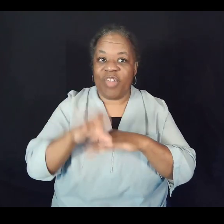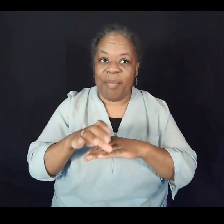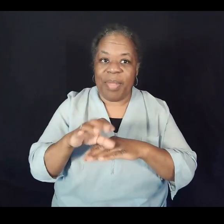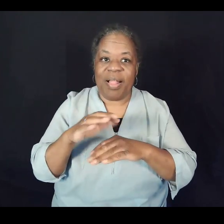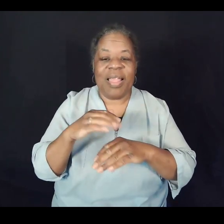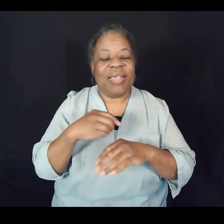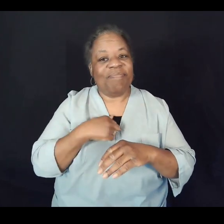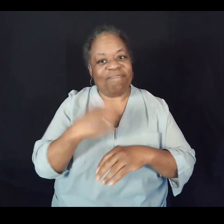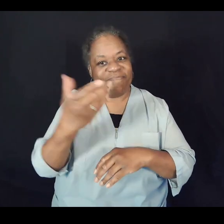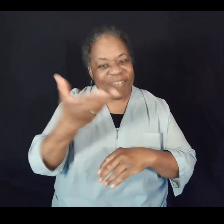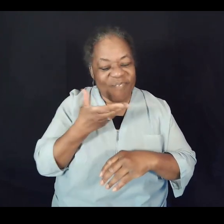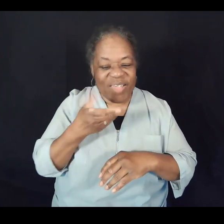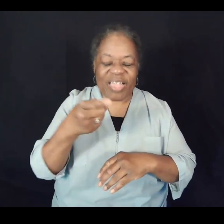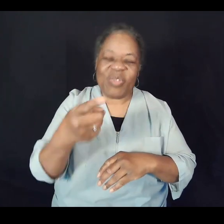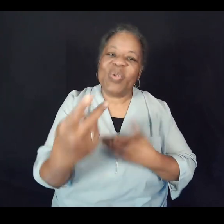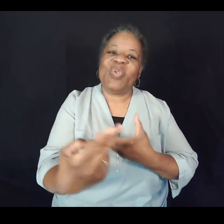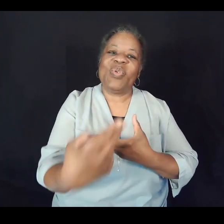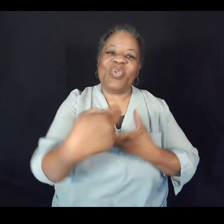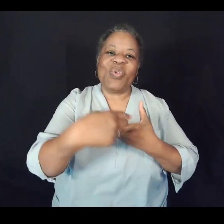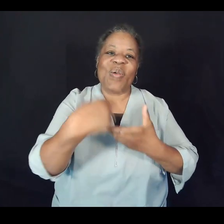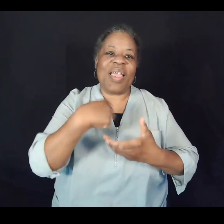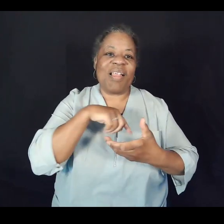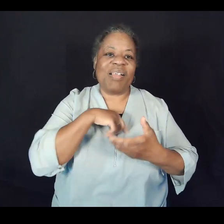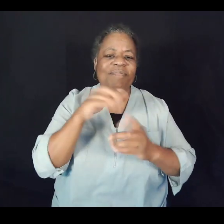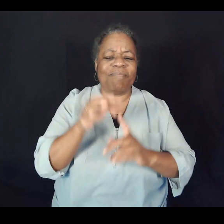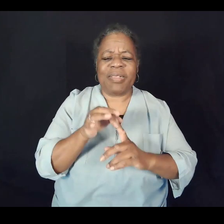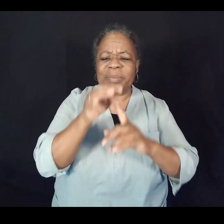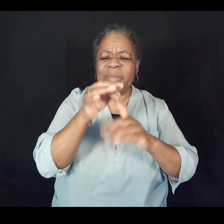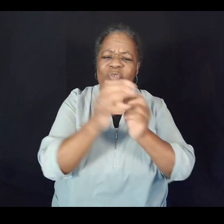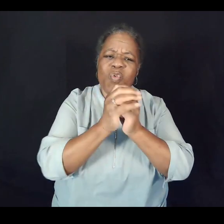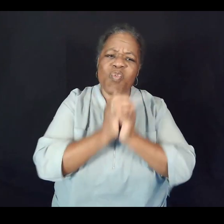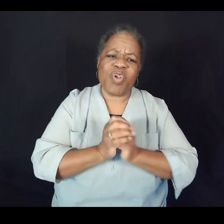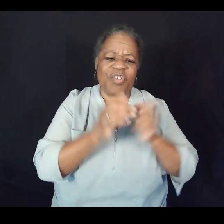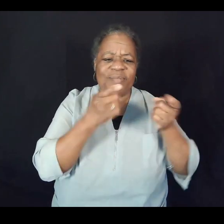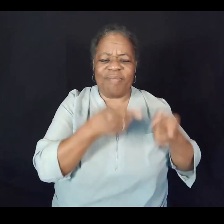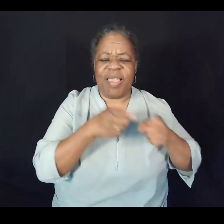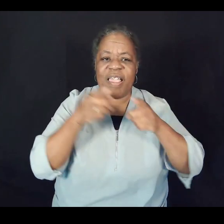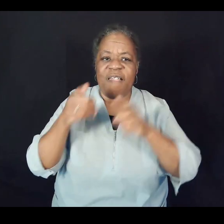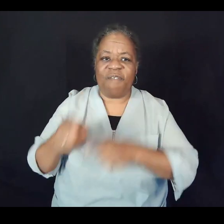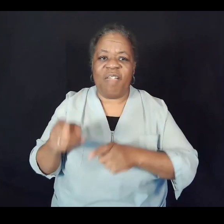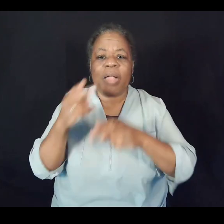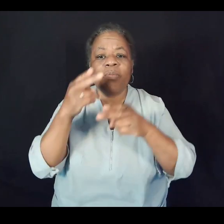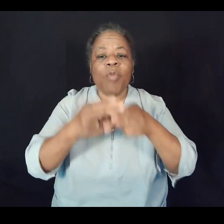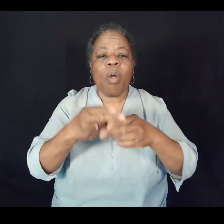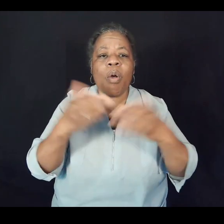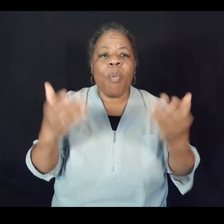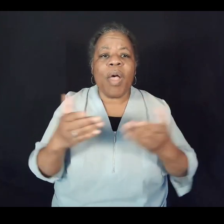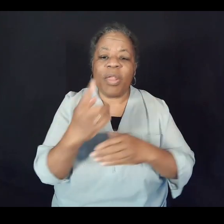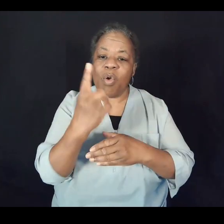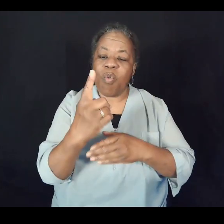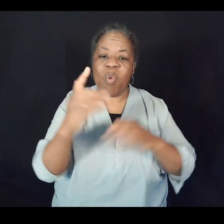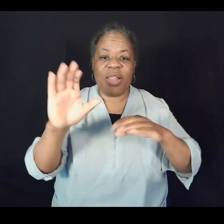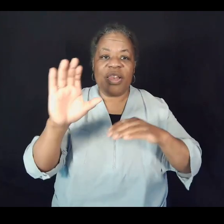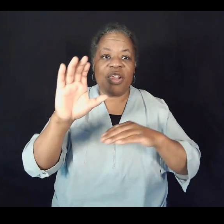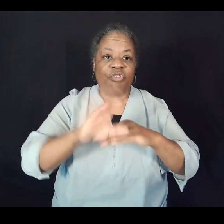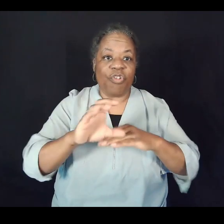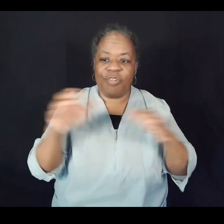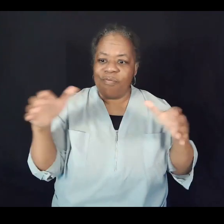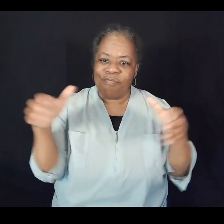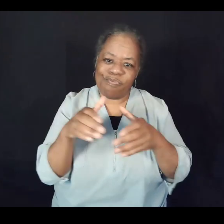personally invite you to join us for a very special worship event we're calling One Church Night of Worship for the